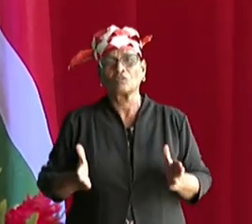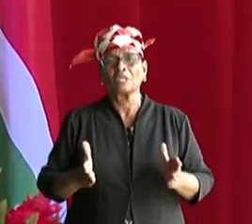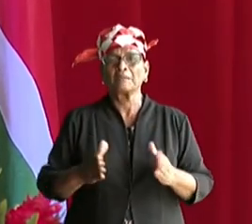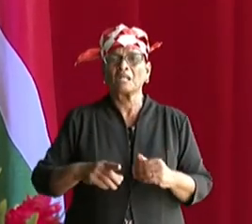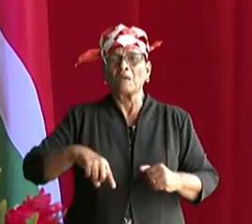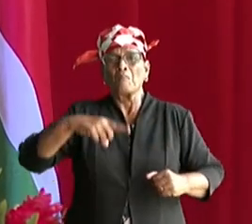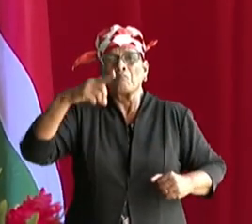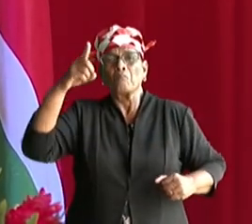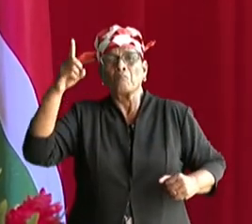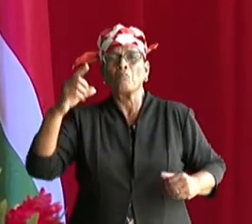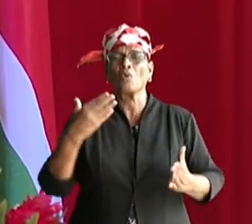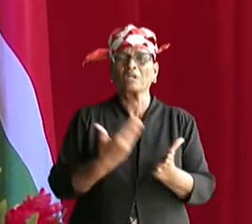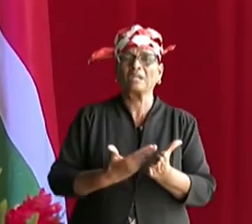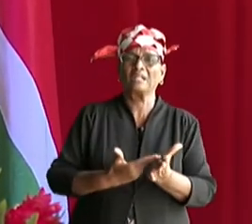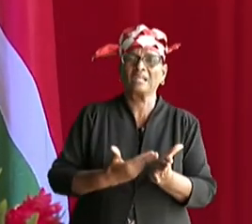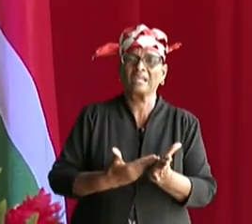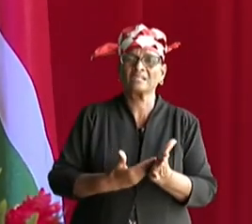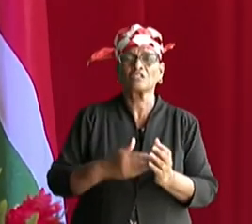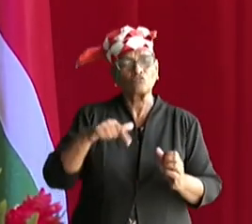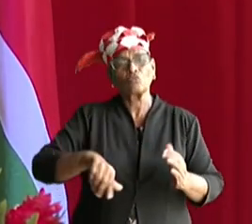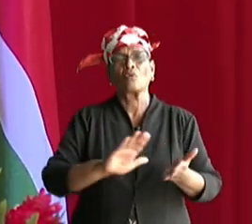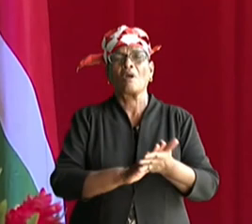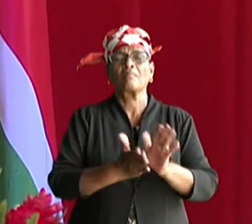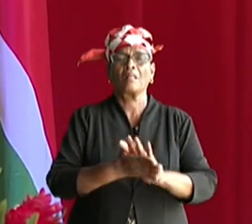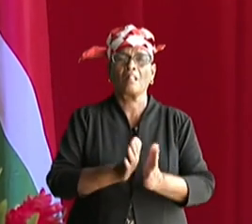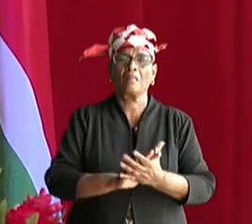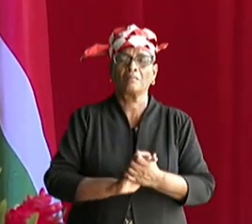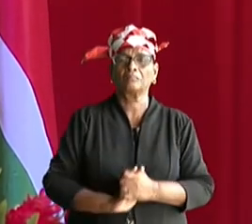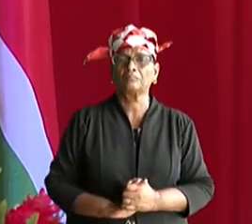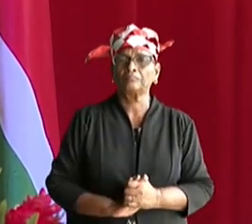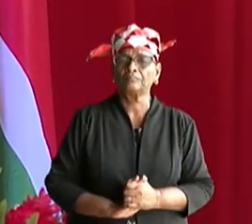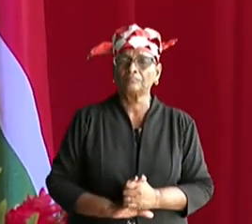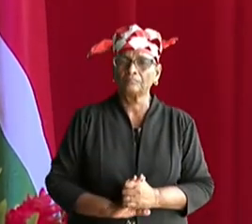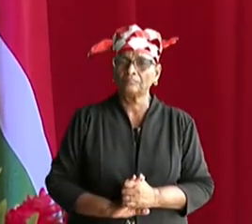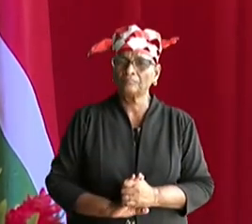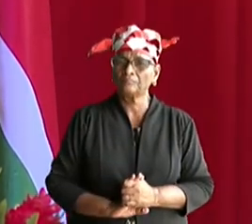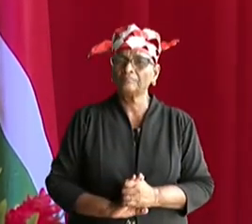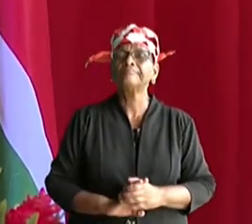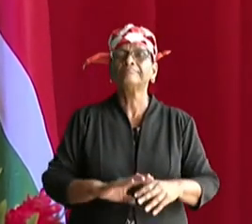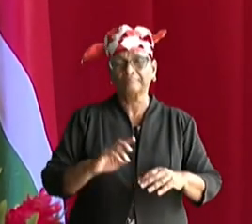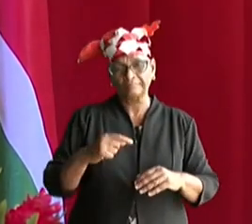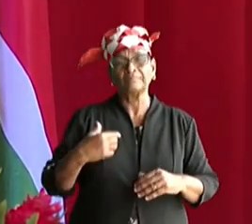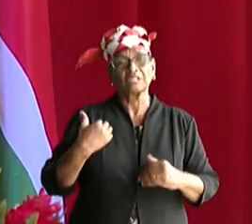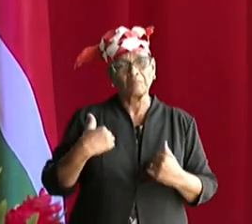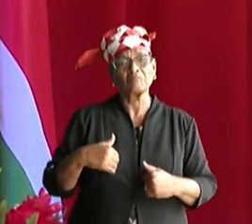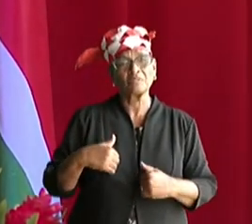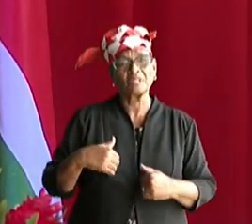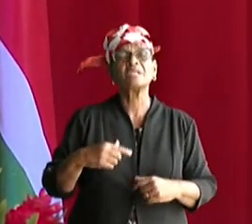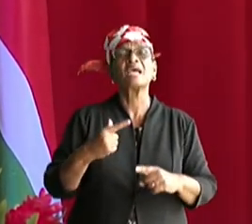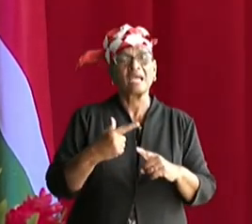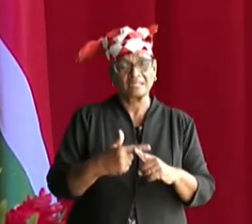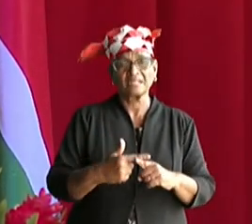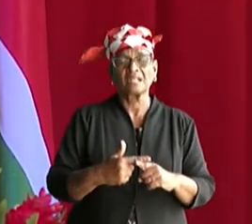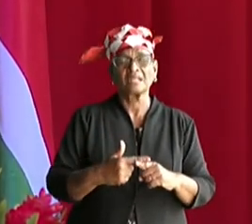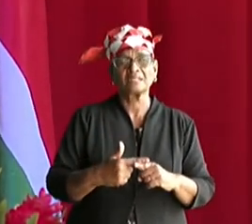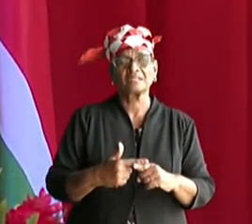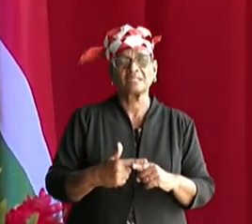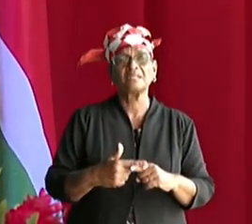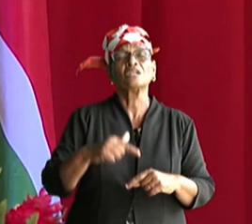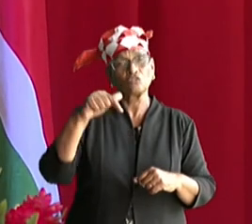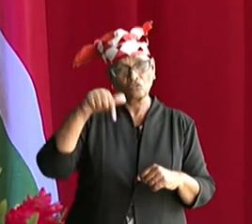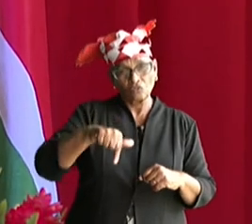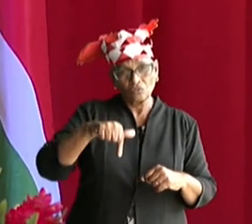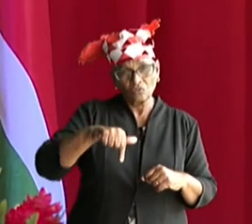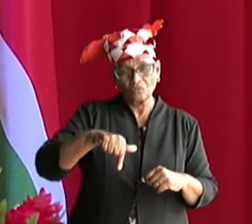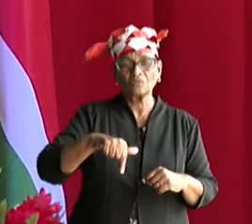more eager than ever to do business. Mr. Chairman, Excellencies, today